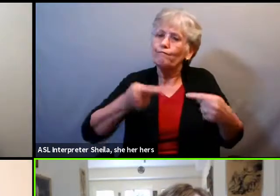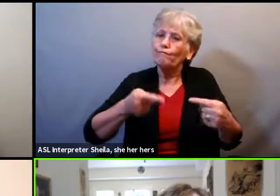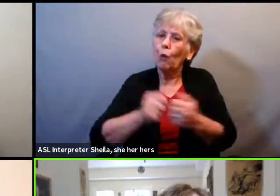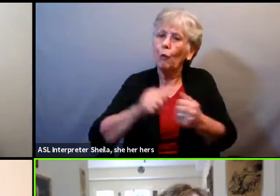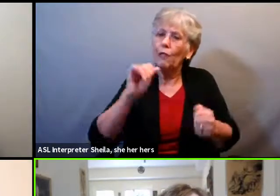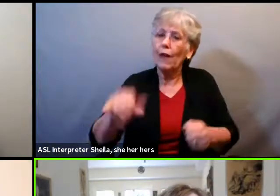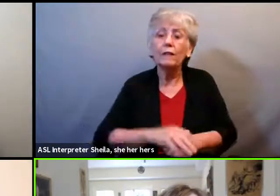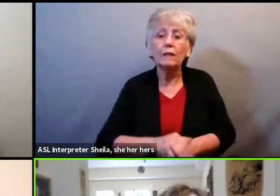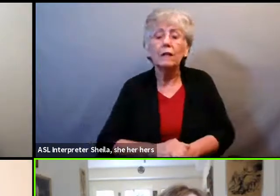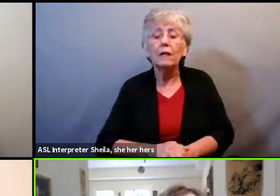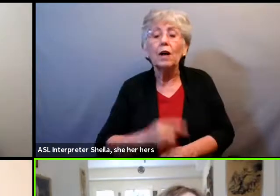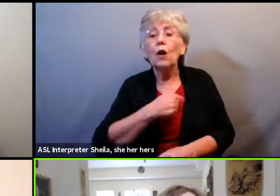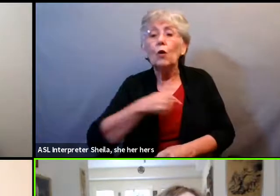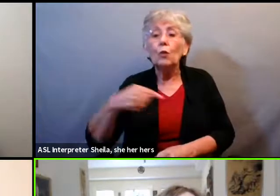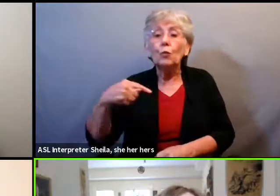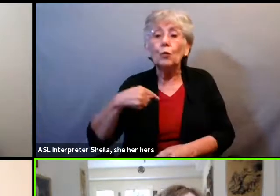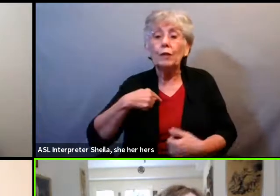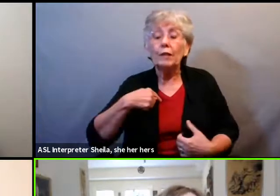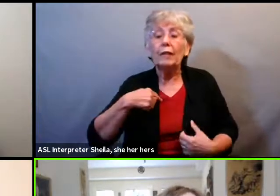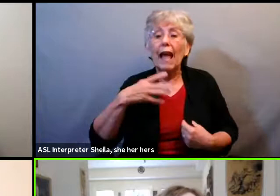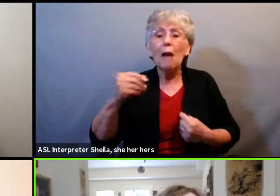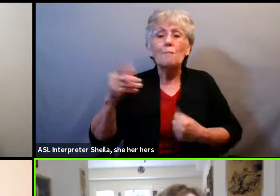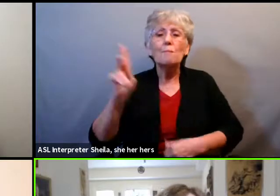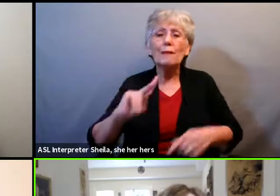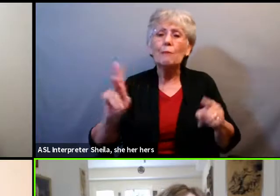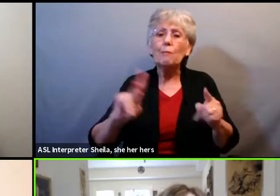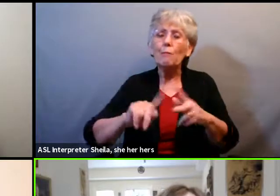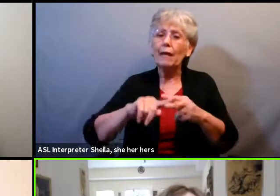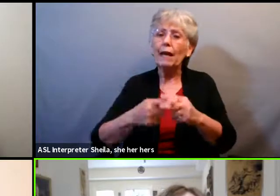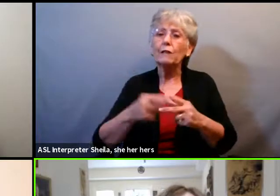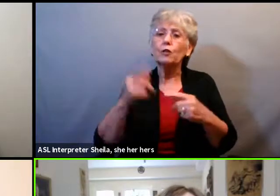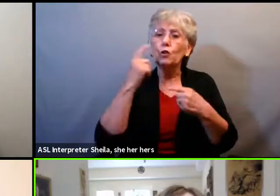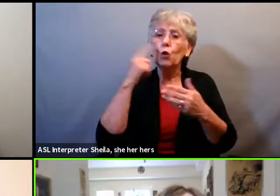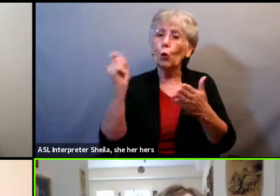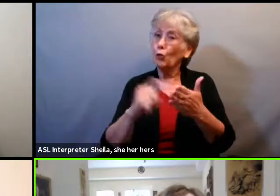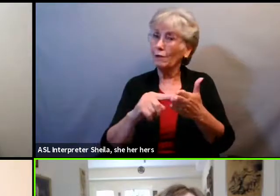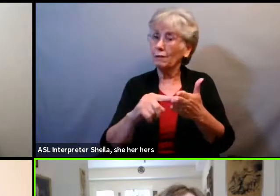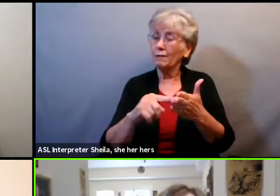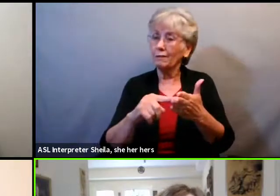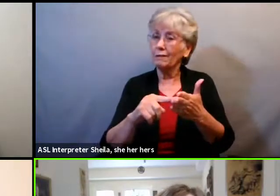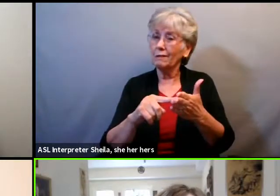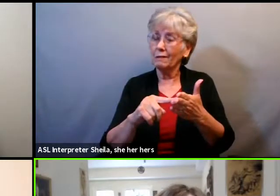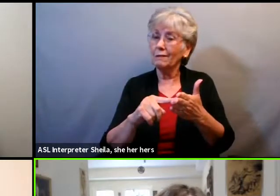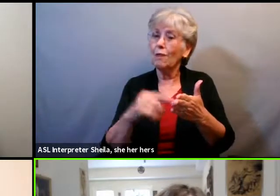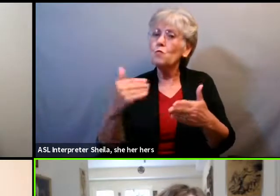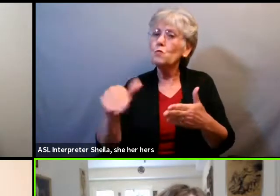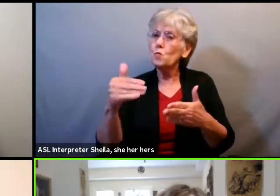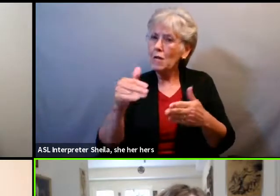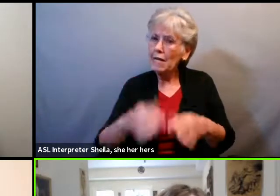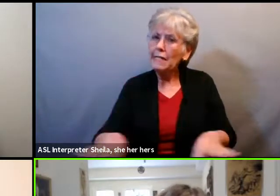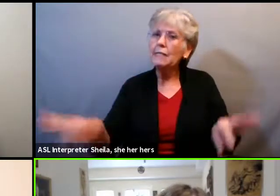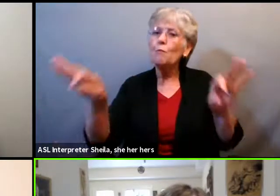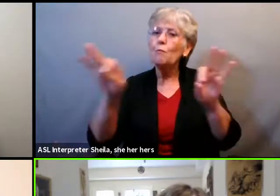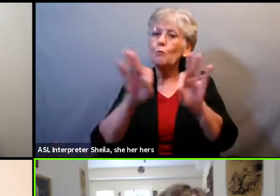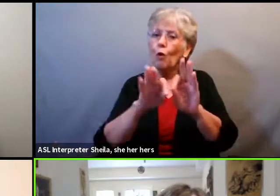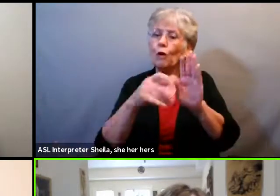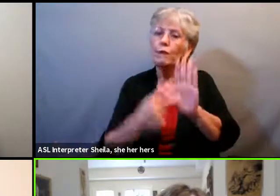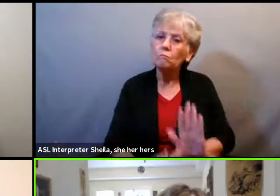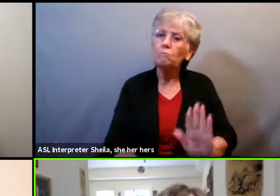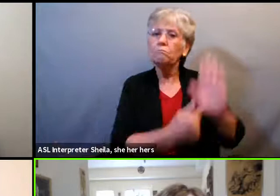People are beginning to see the importance of bringing disability into the